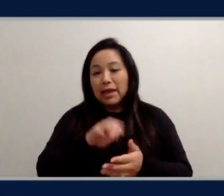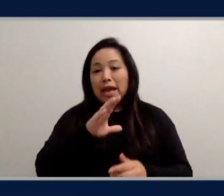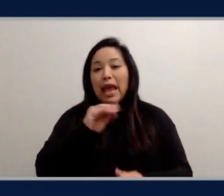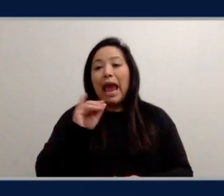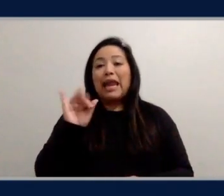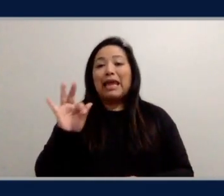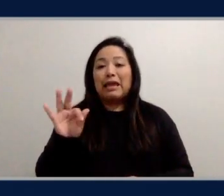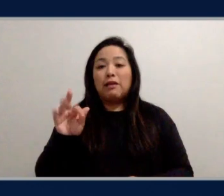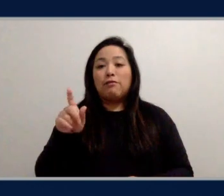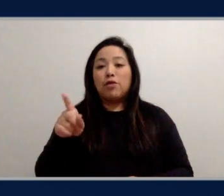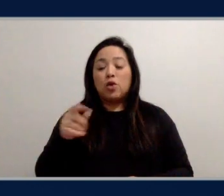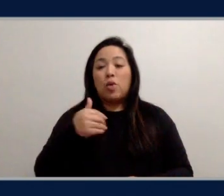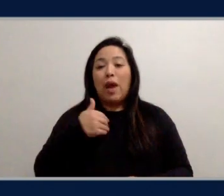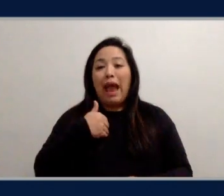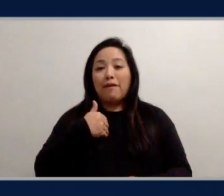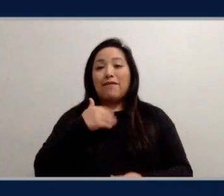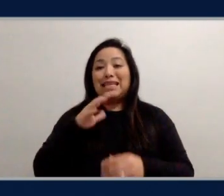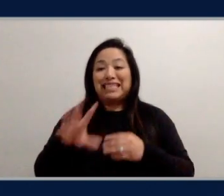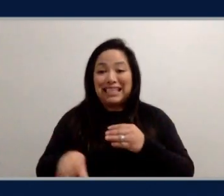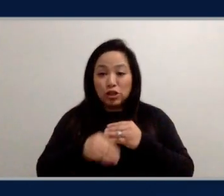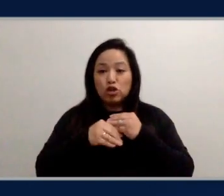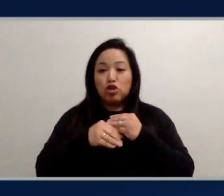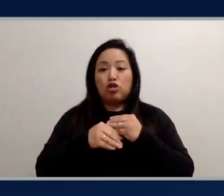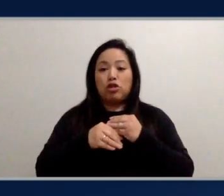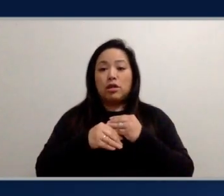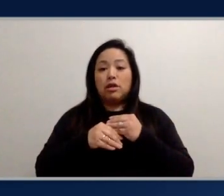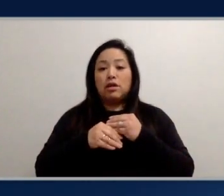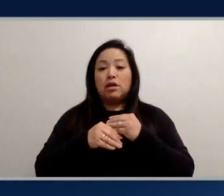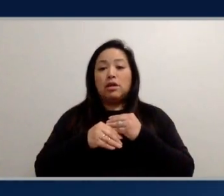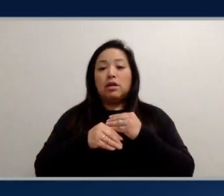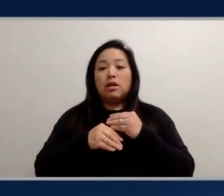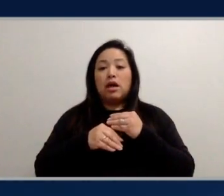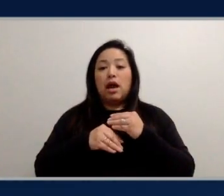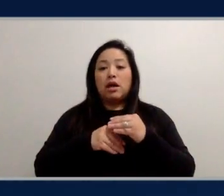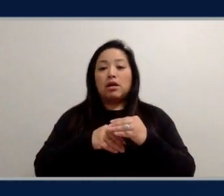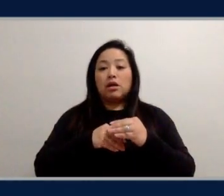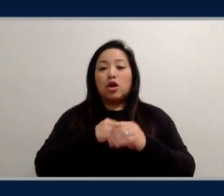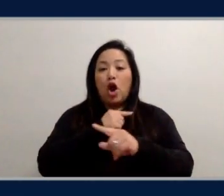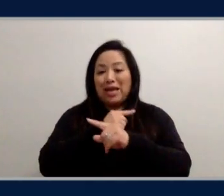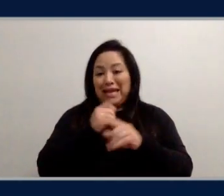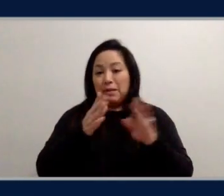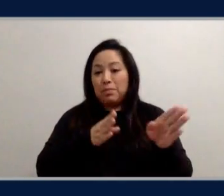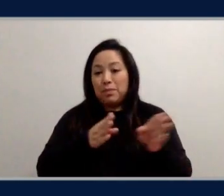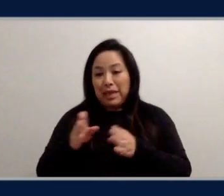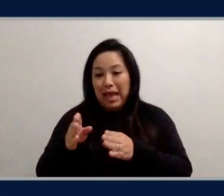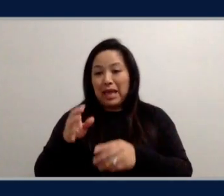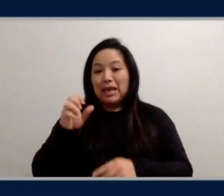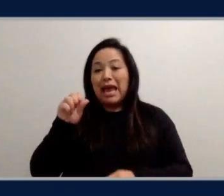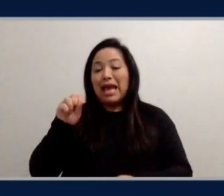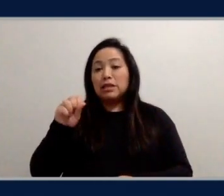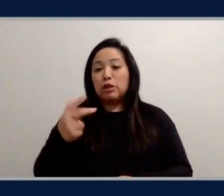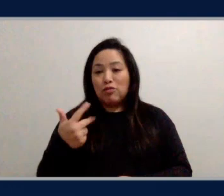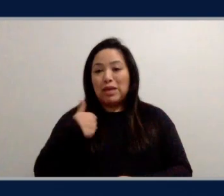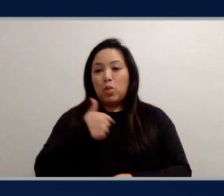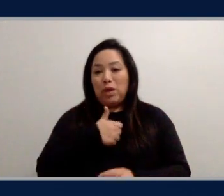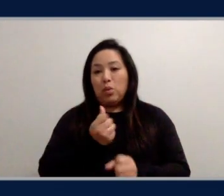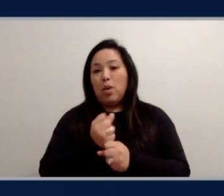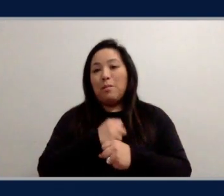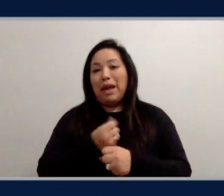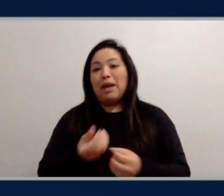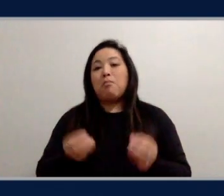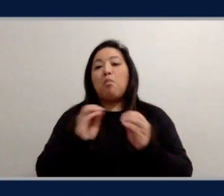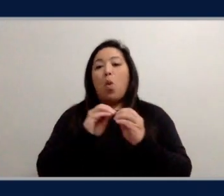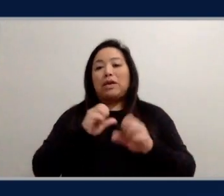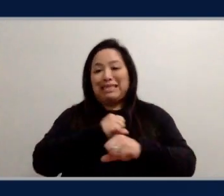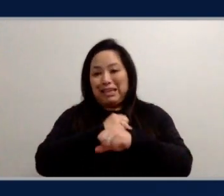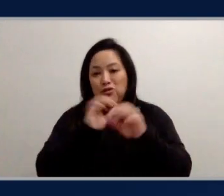enable additional GuardDuty protection plans, such as S3 protection, we will be able to create more security value for you because we'll